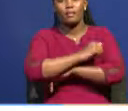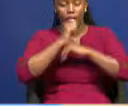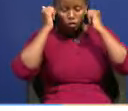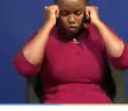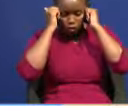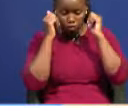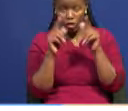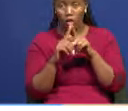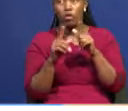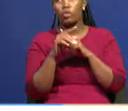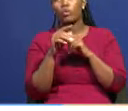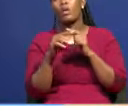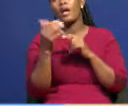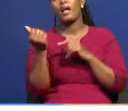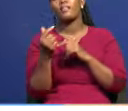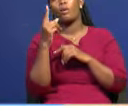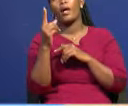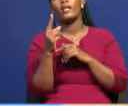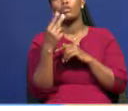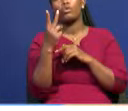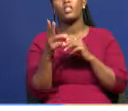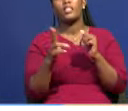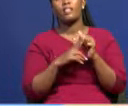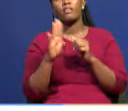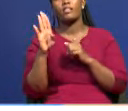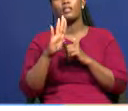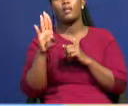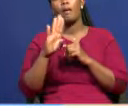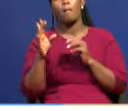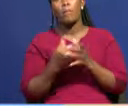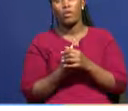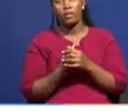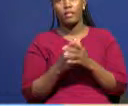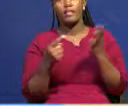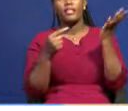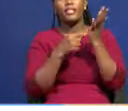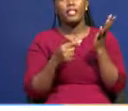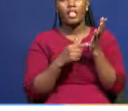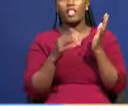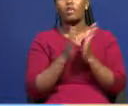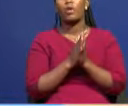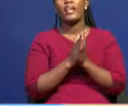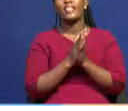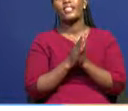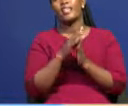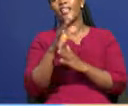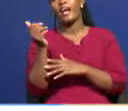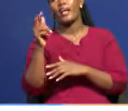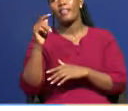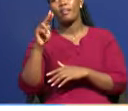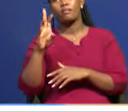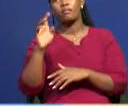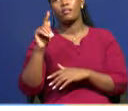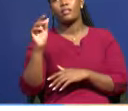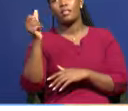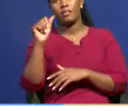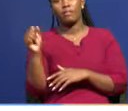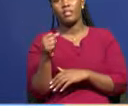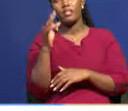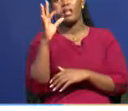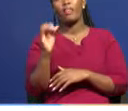it is 127 billion. When it comes to technical and vocational training colleges, it is 30 billion. Those